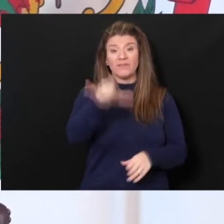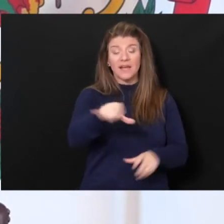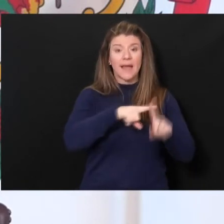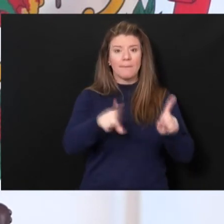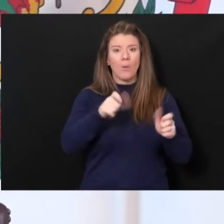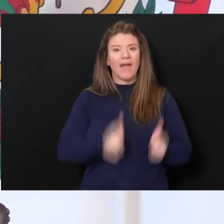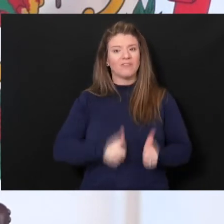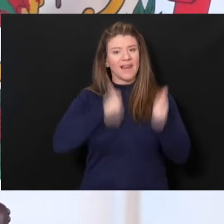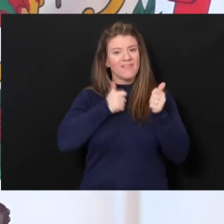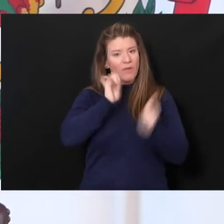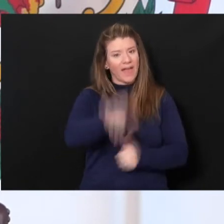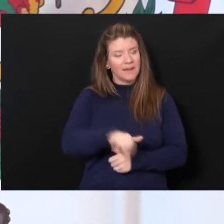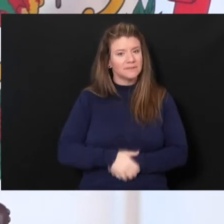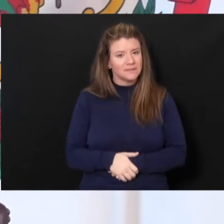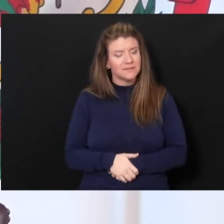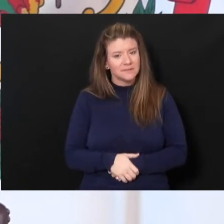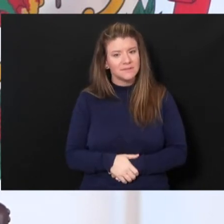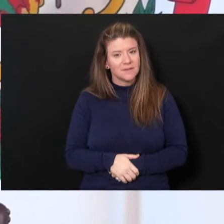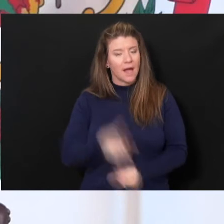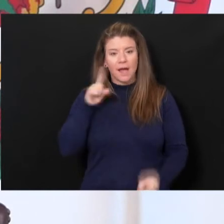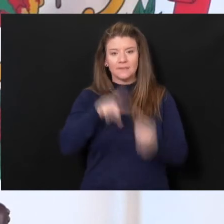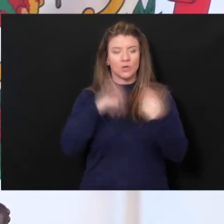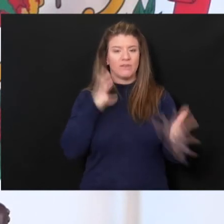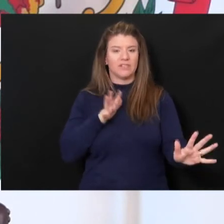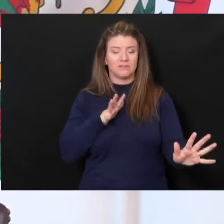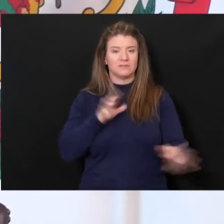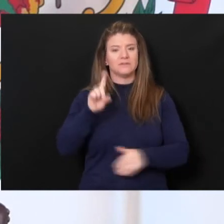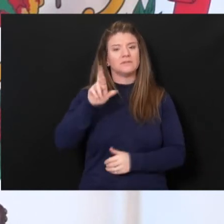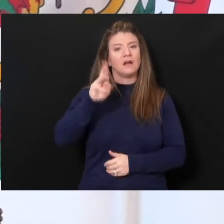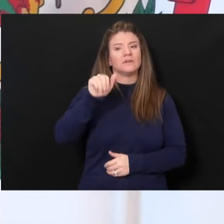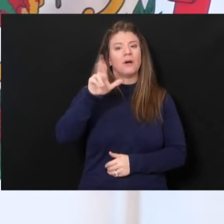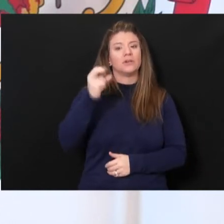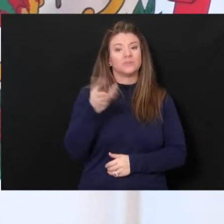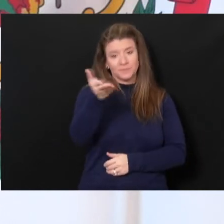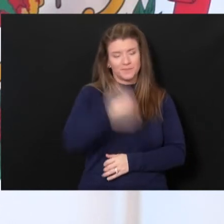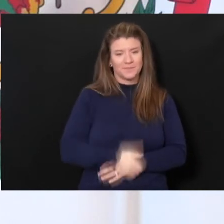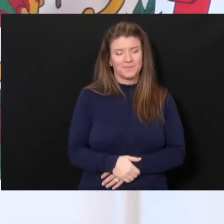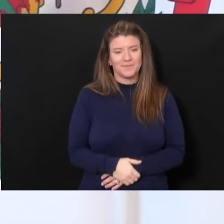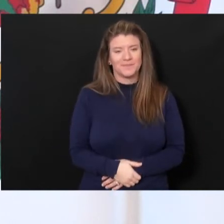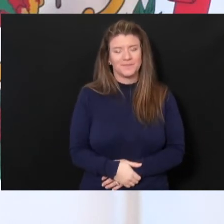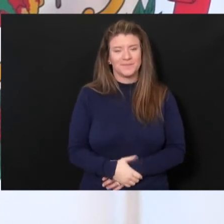with it. We got to live with it till we get through it. Dr. Marsh, I'm sorry.